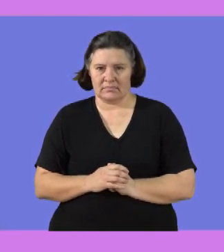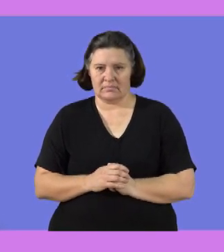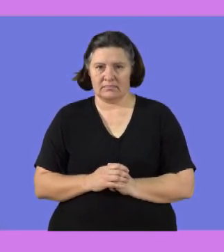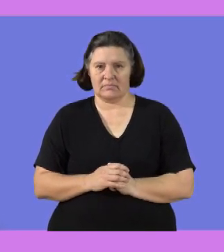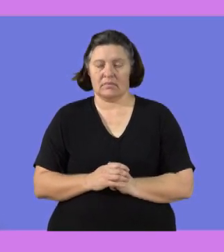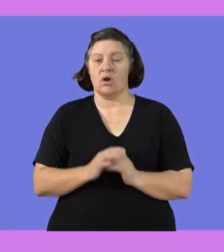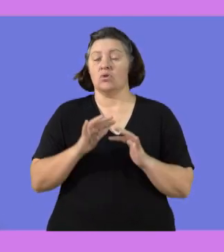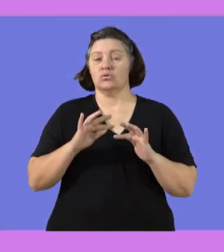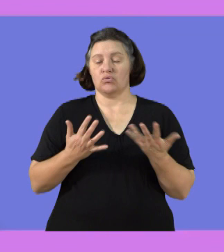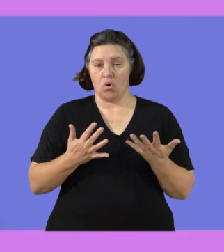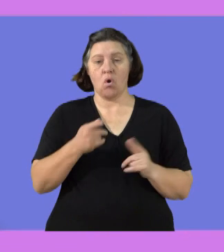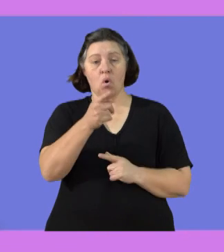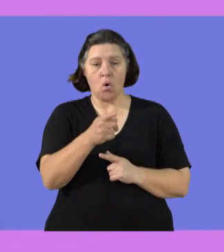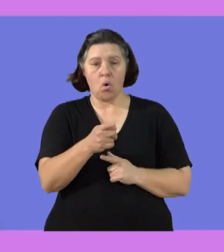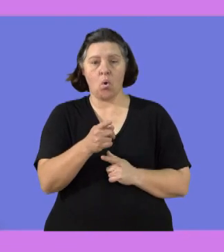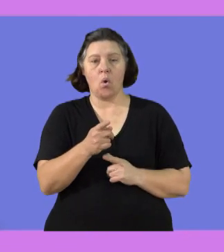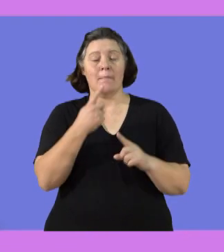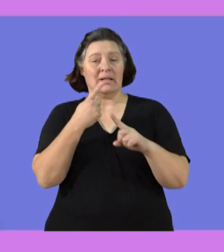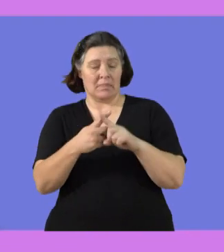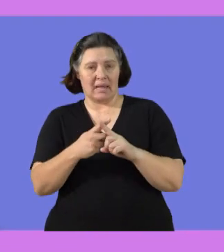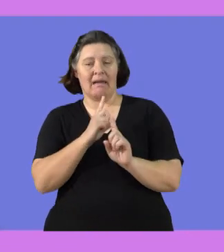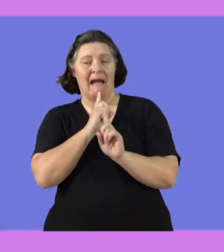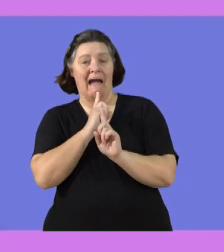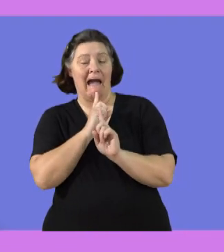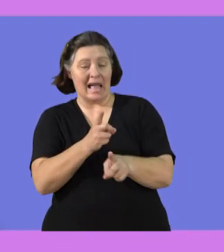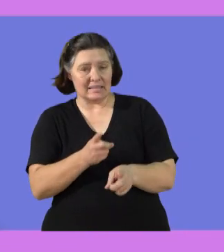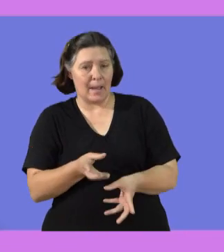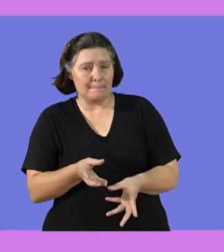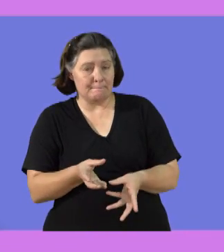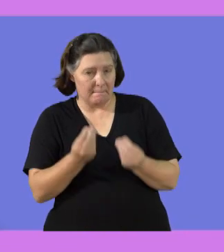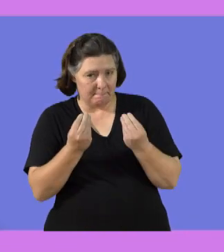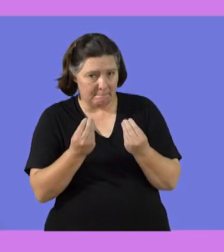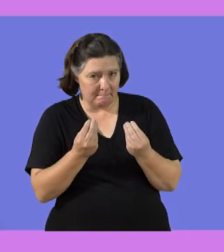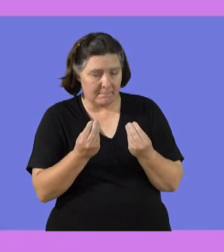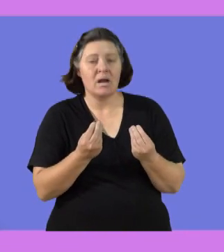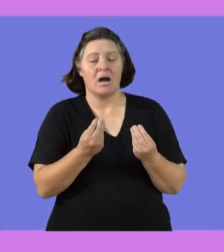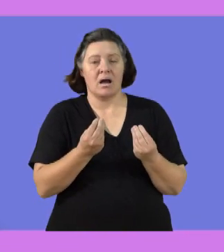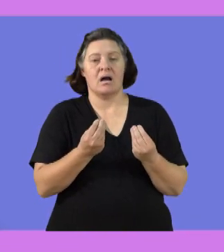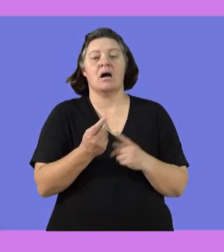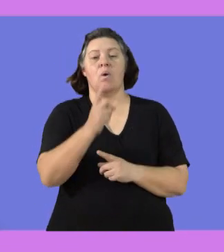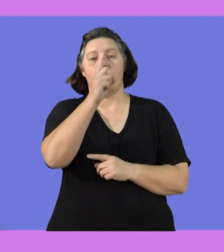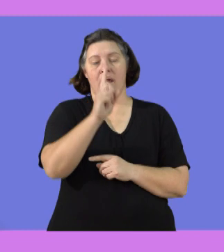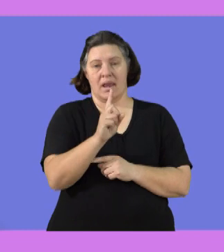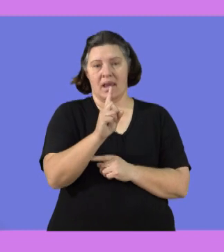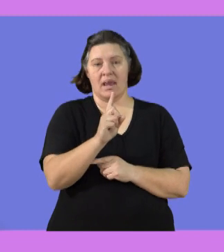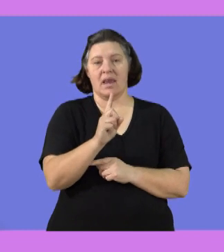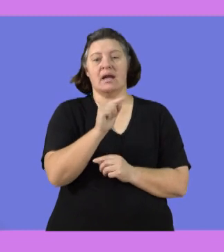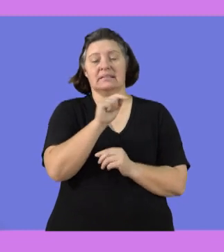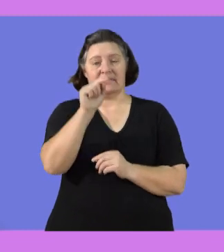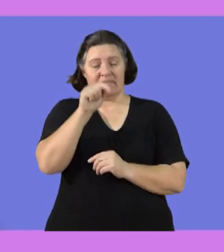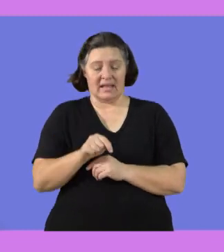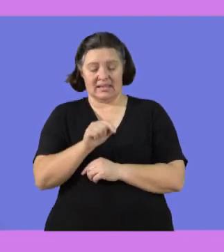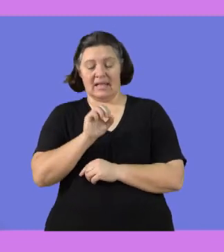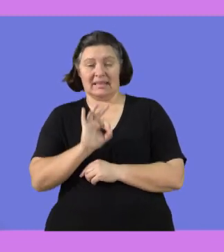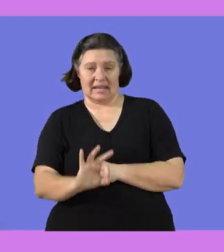1,200. So when we multiply, the answer that we are going to get is going to be 1 divided by